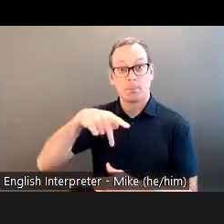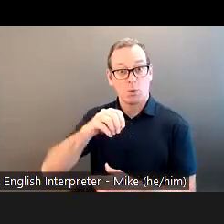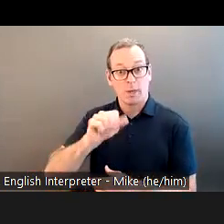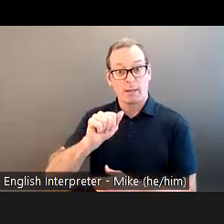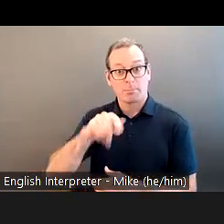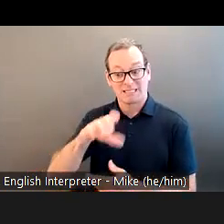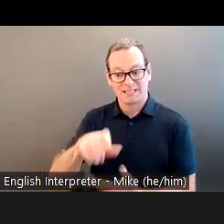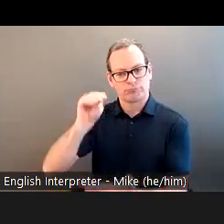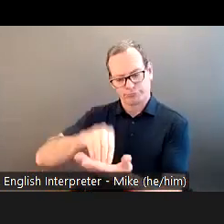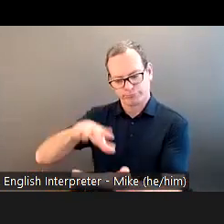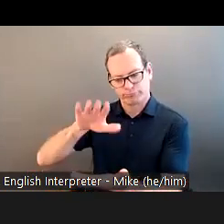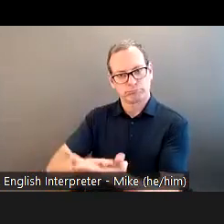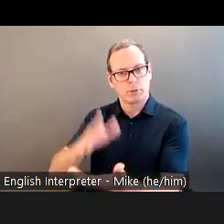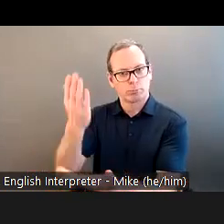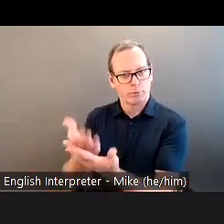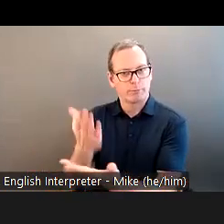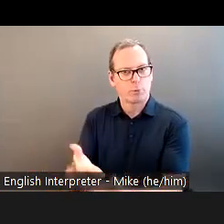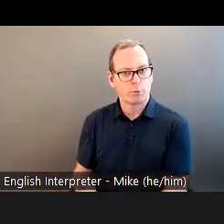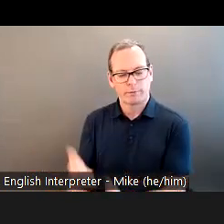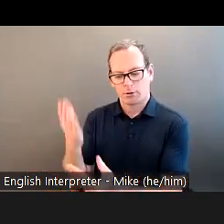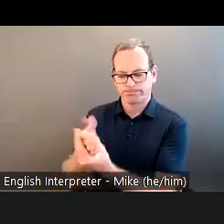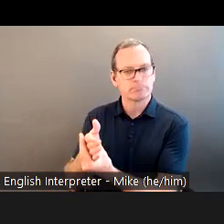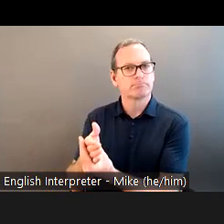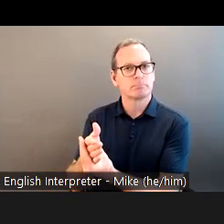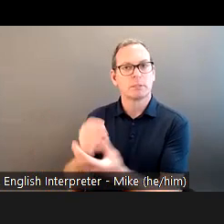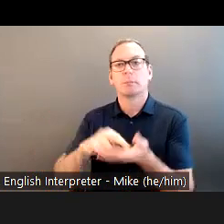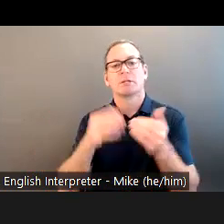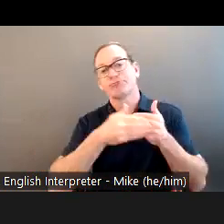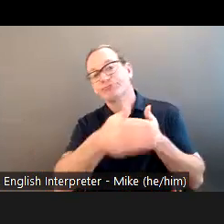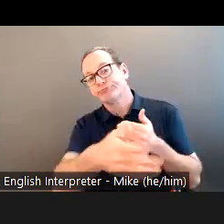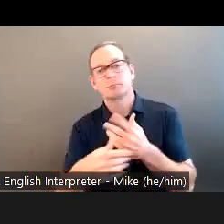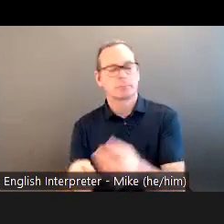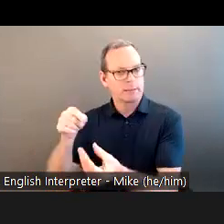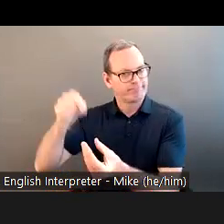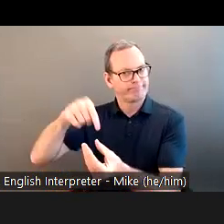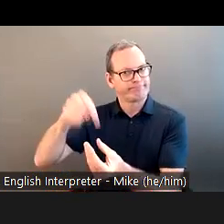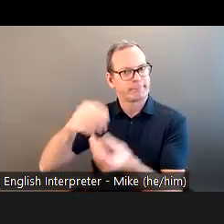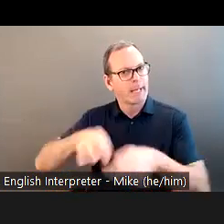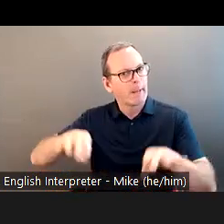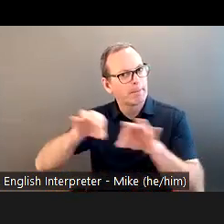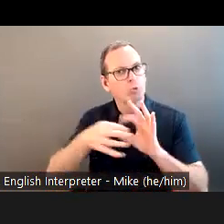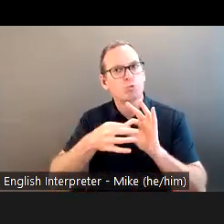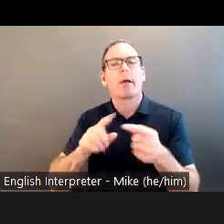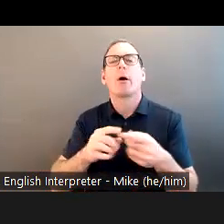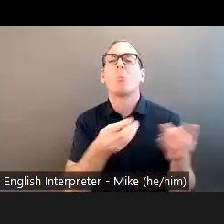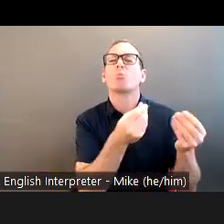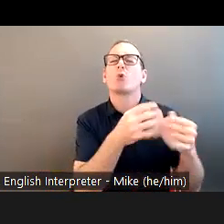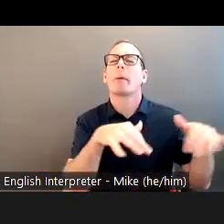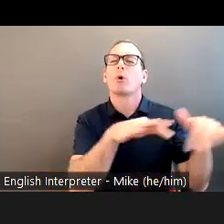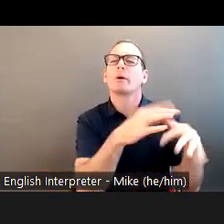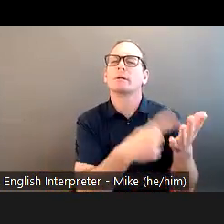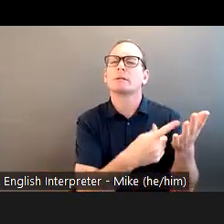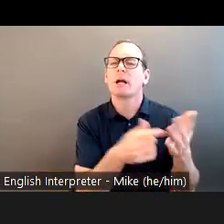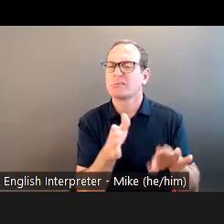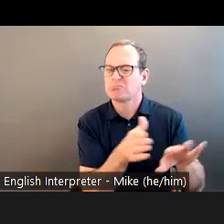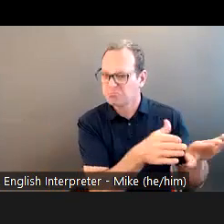about Meals on Wheels, so that you've got a record of what's going on. This is very important on the property side too. But even if you're